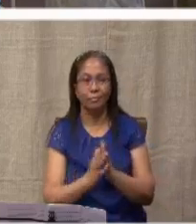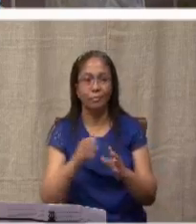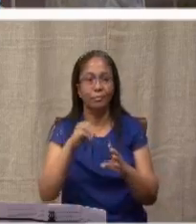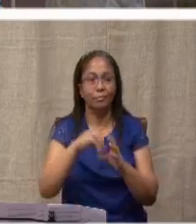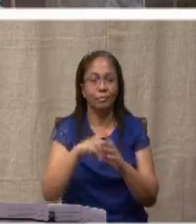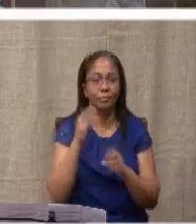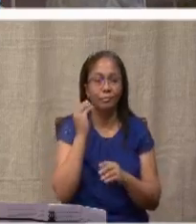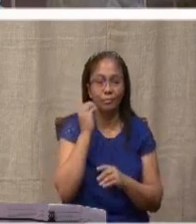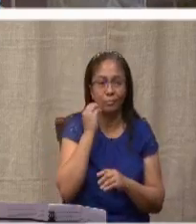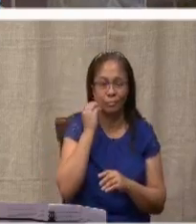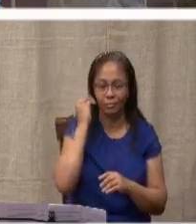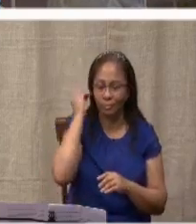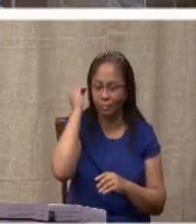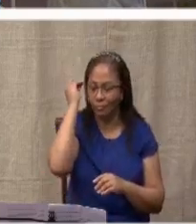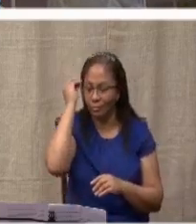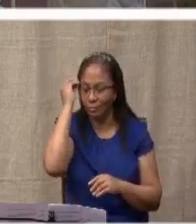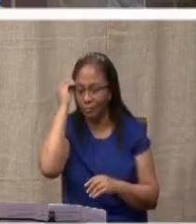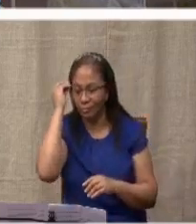in